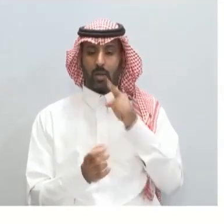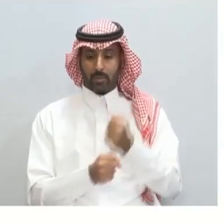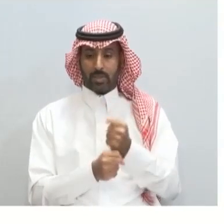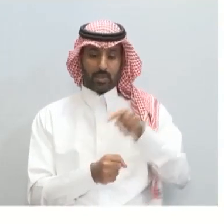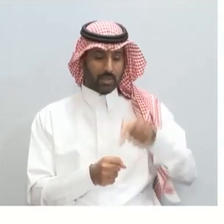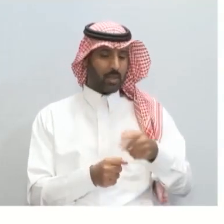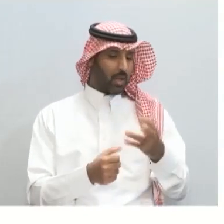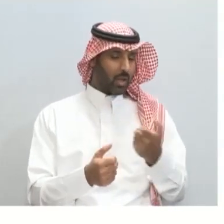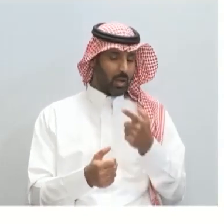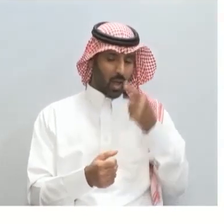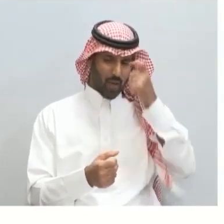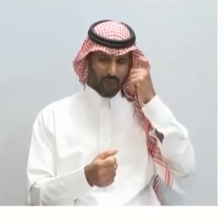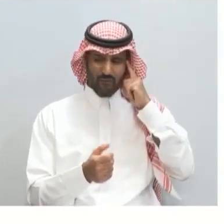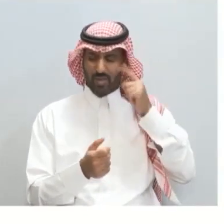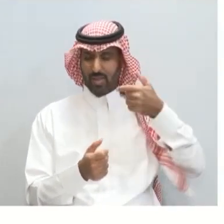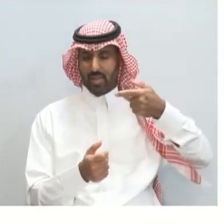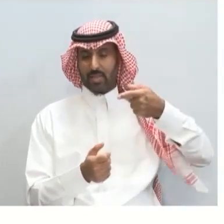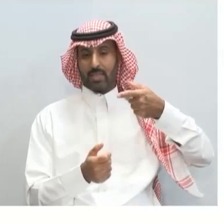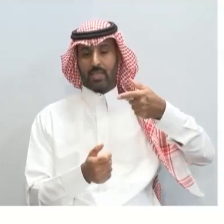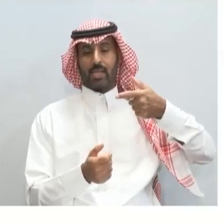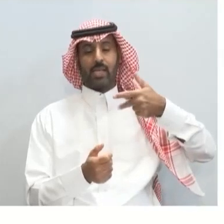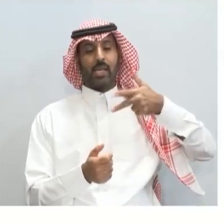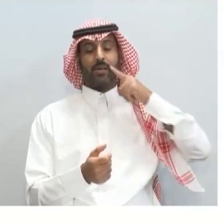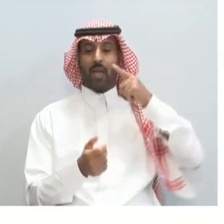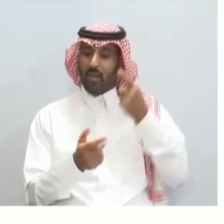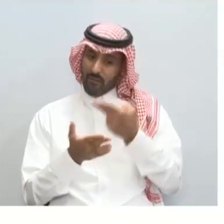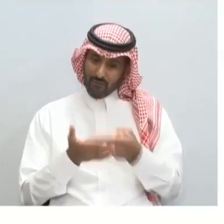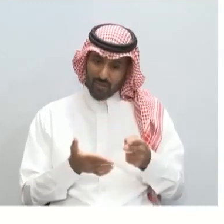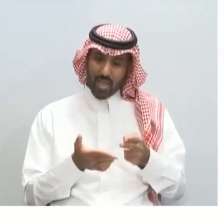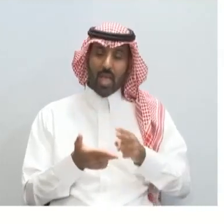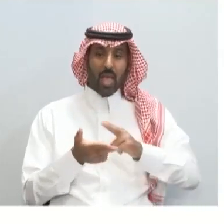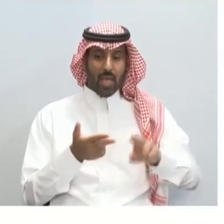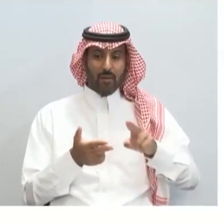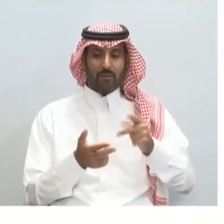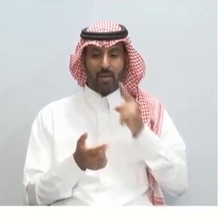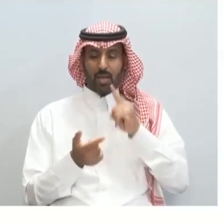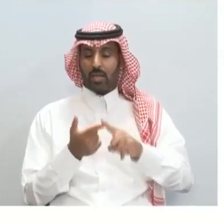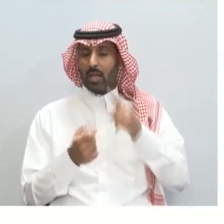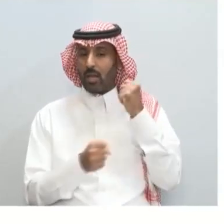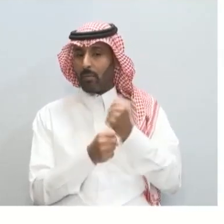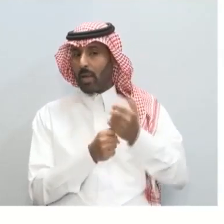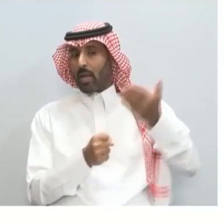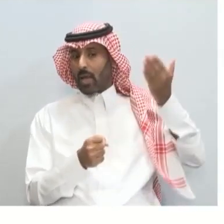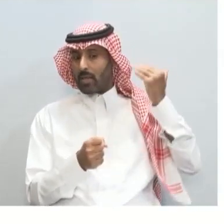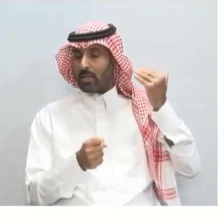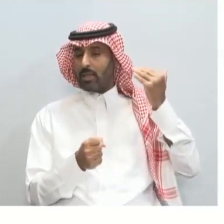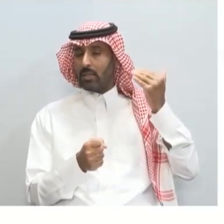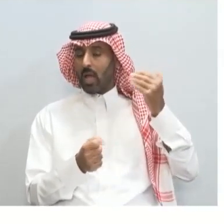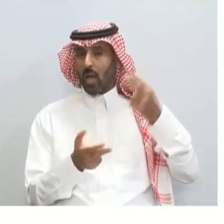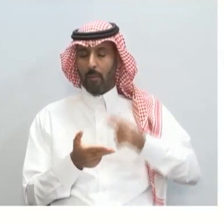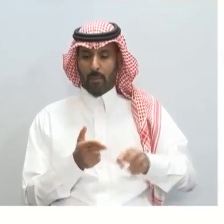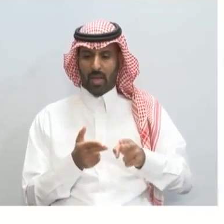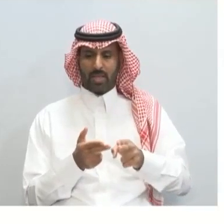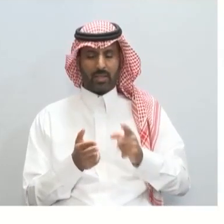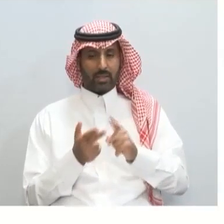hypothetical condition conditionals conditionals meaning if of course versus past hypothetical